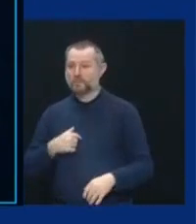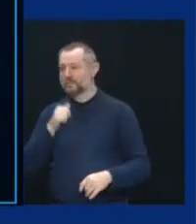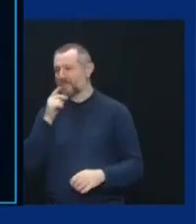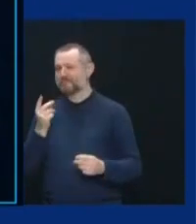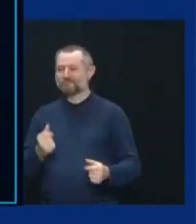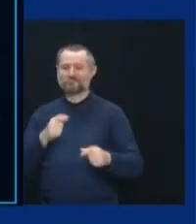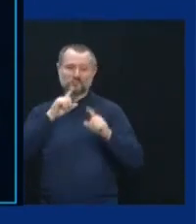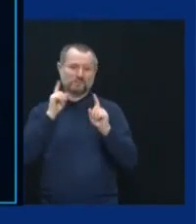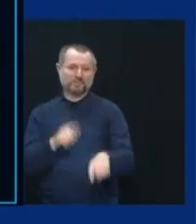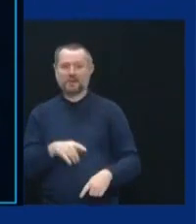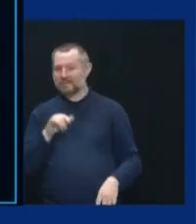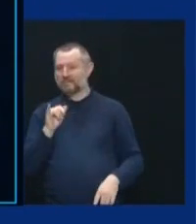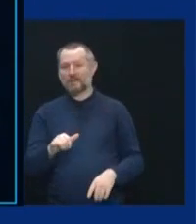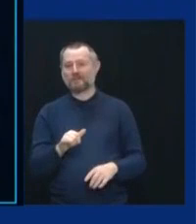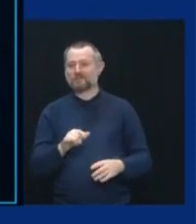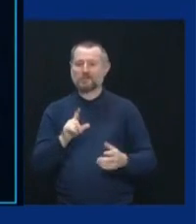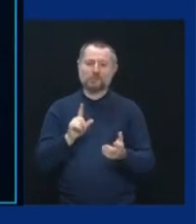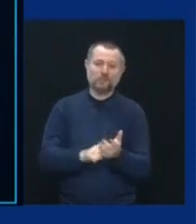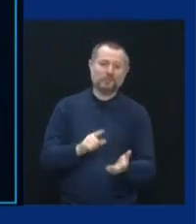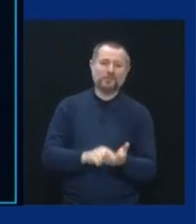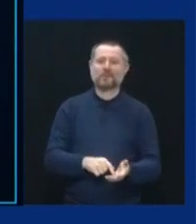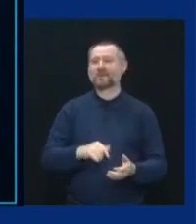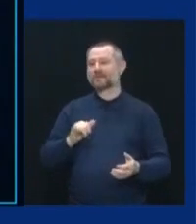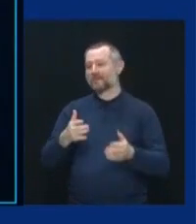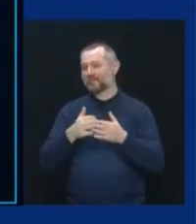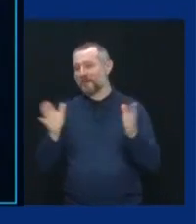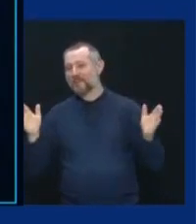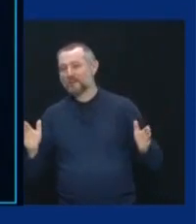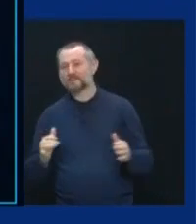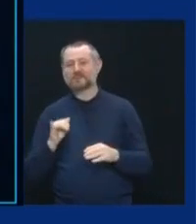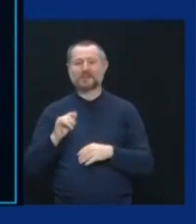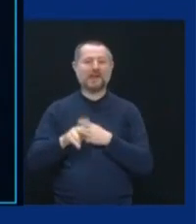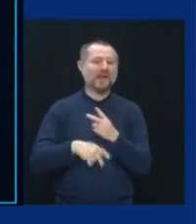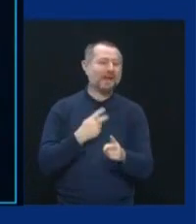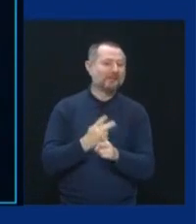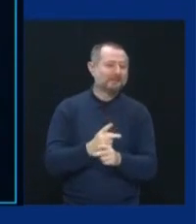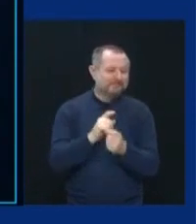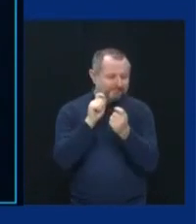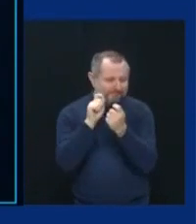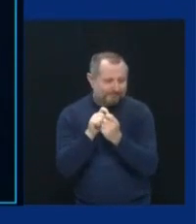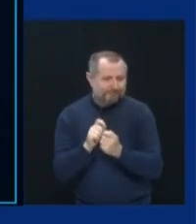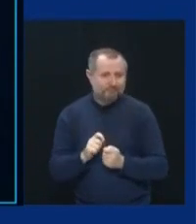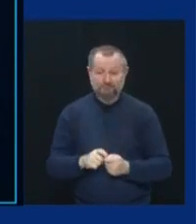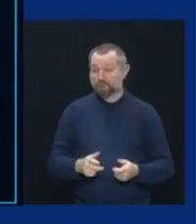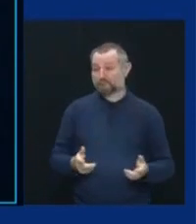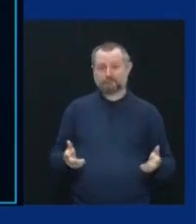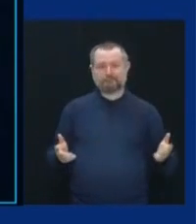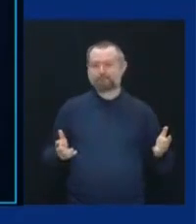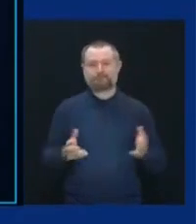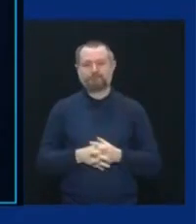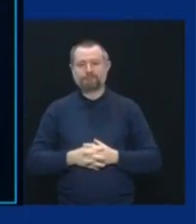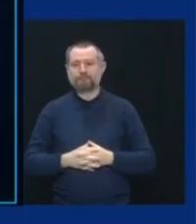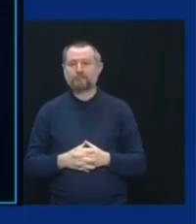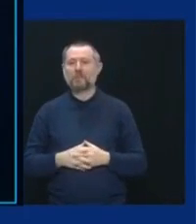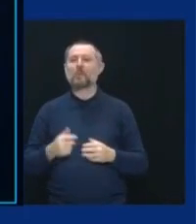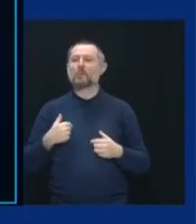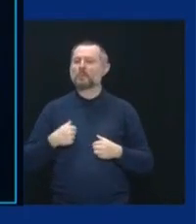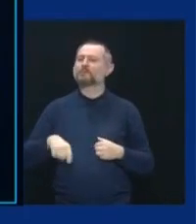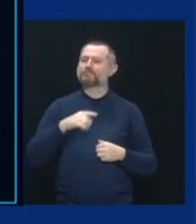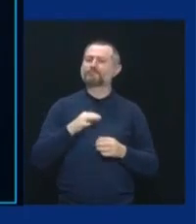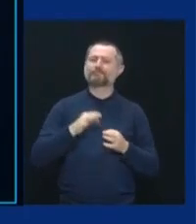providing the press and the public all that additional information. There was a delay.